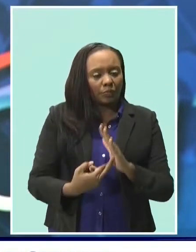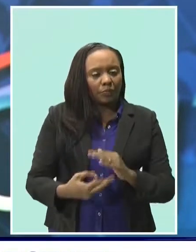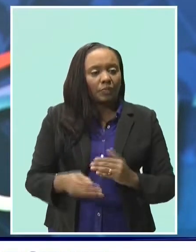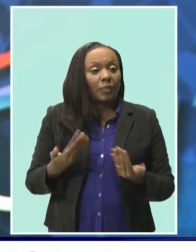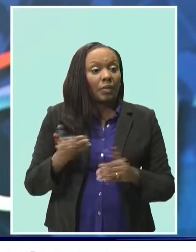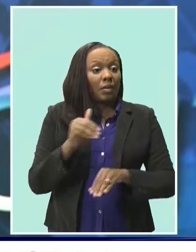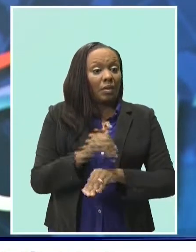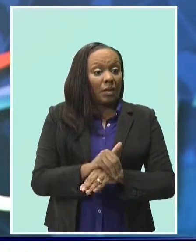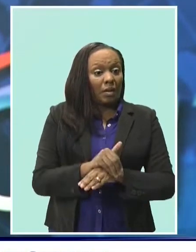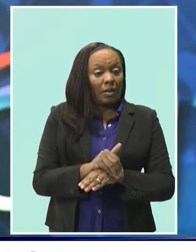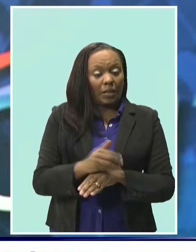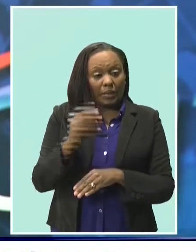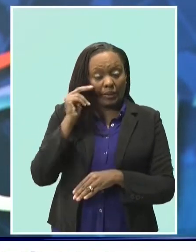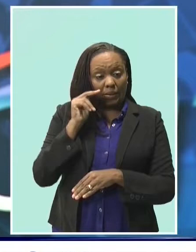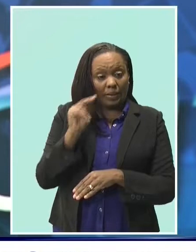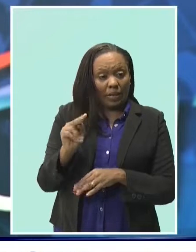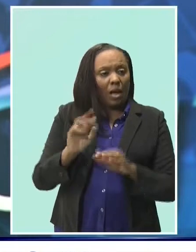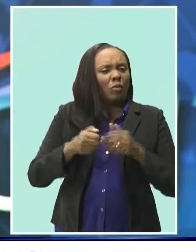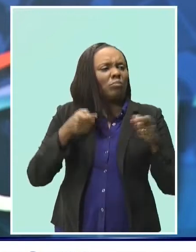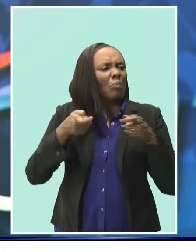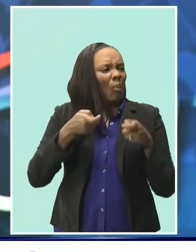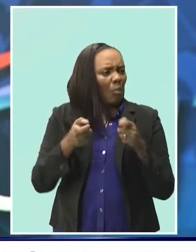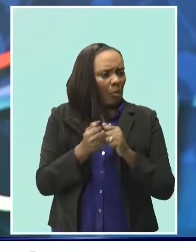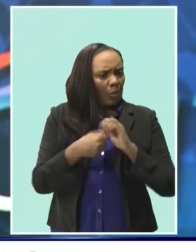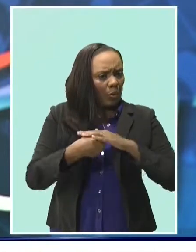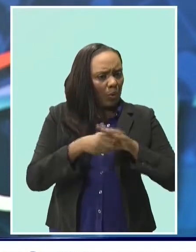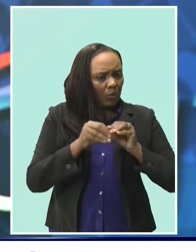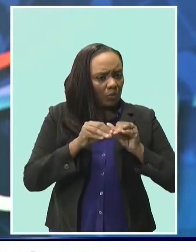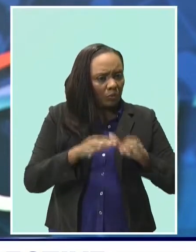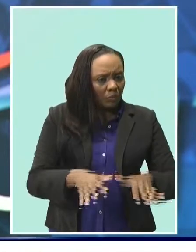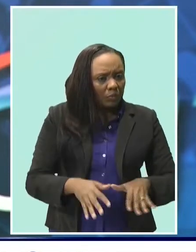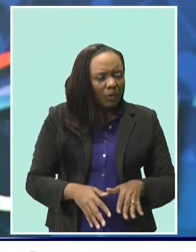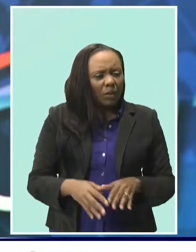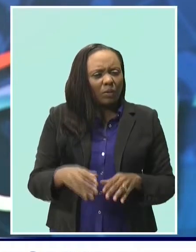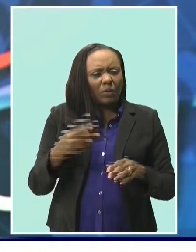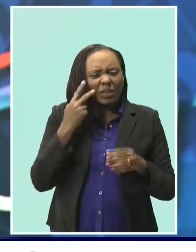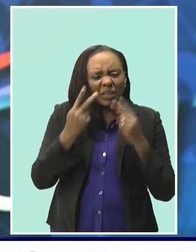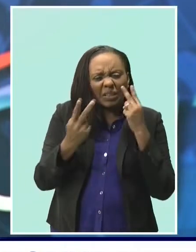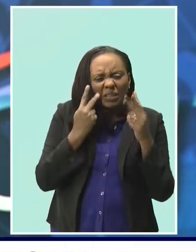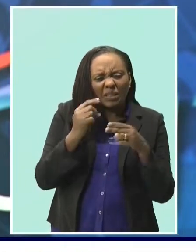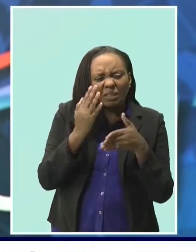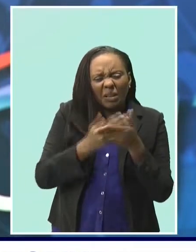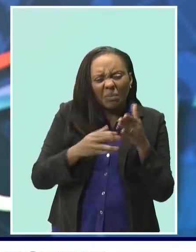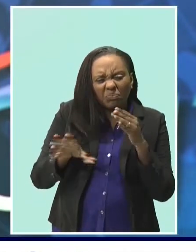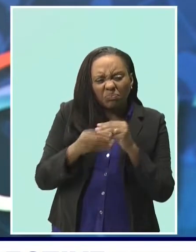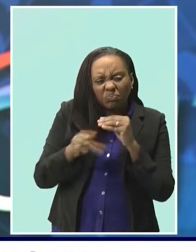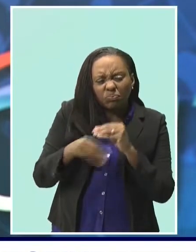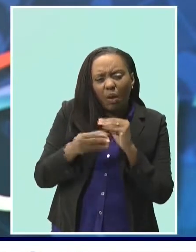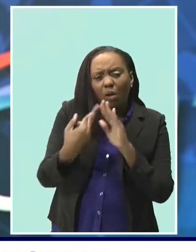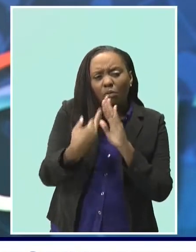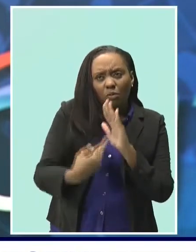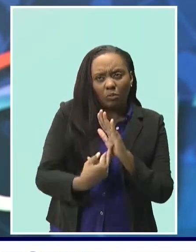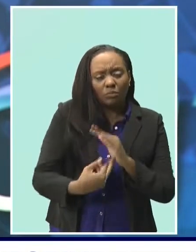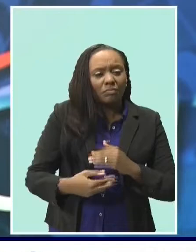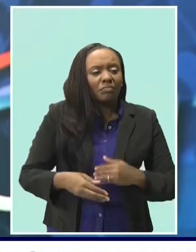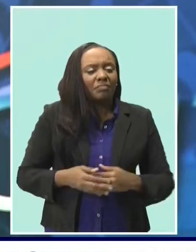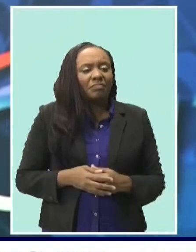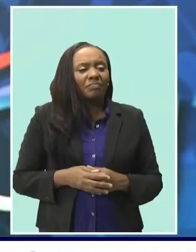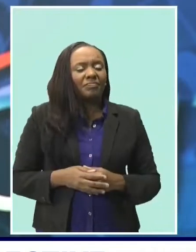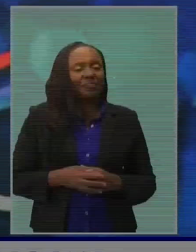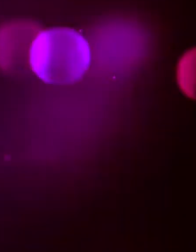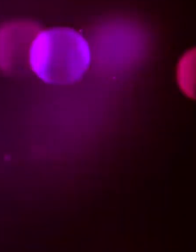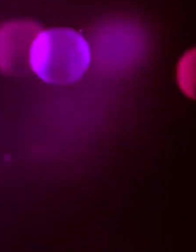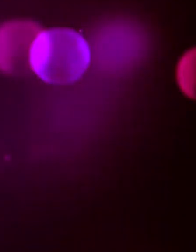tonight's edition of Coping with COVID-19, Shane Jones takes a closer look at some of the added protocols to be observed.